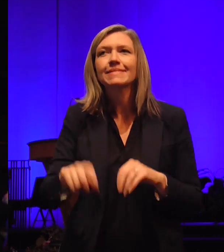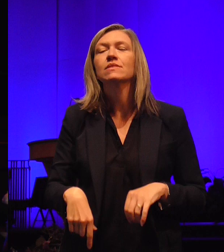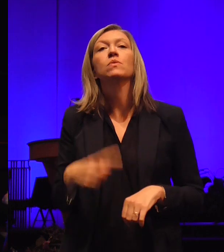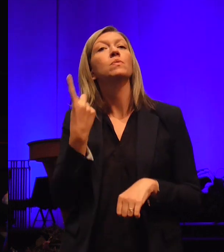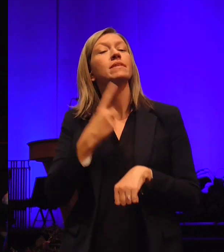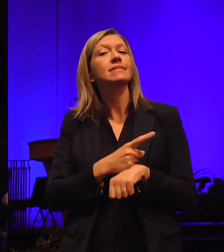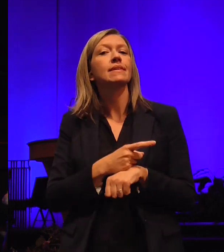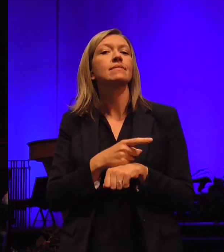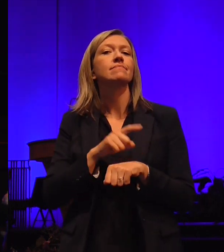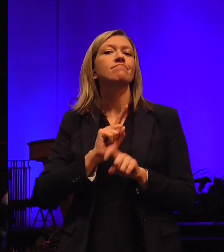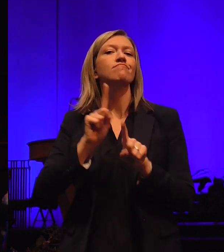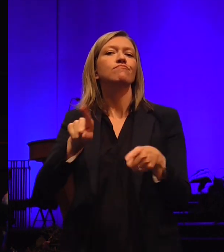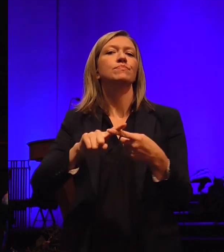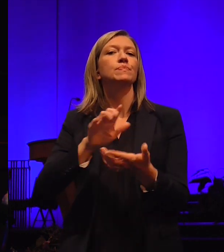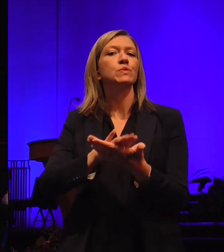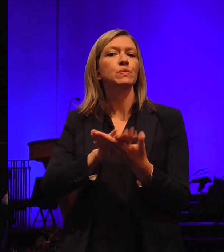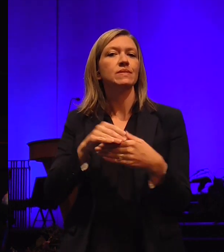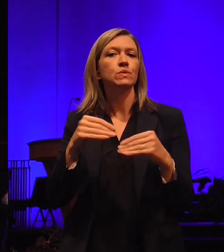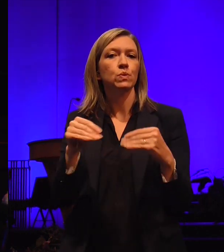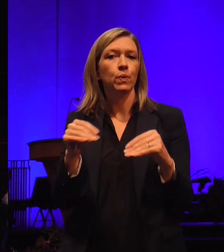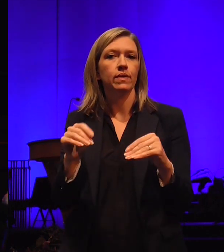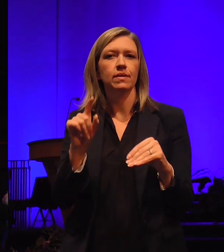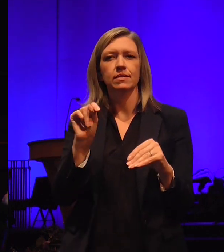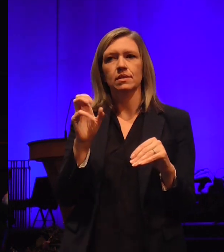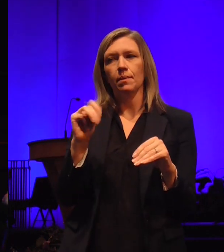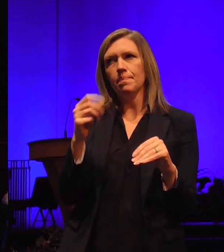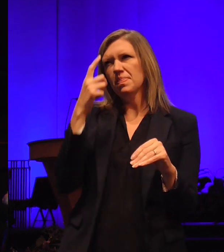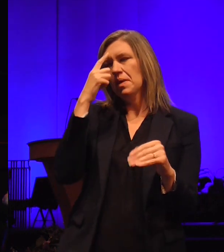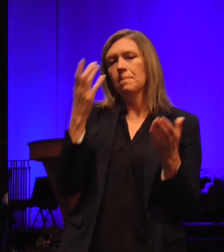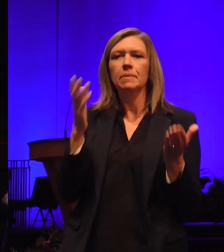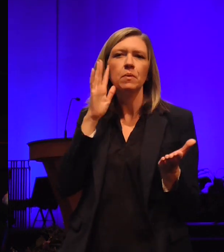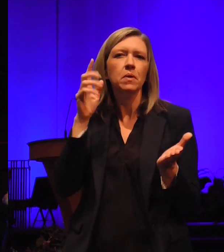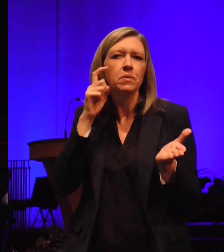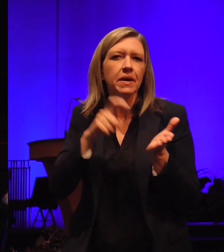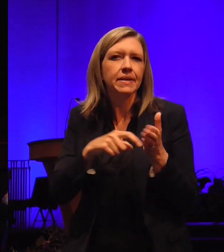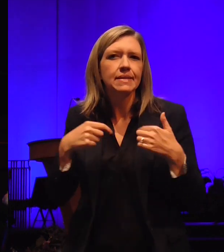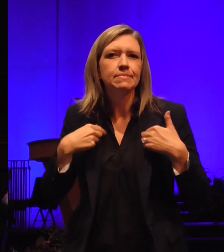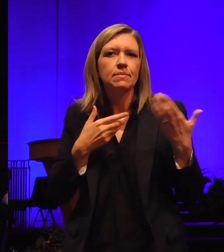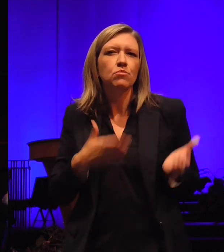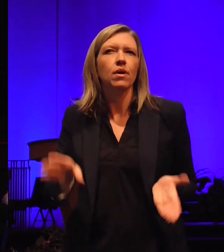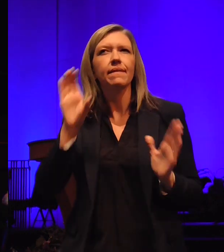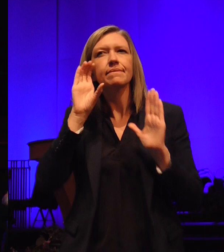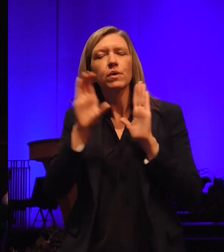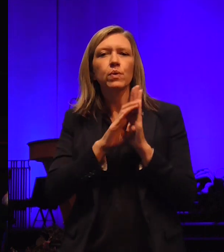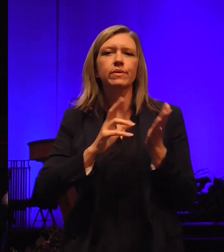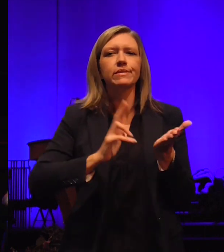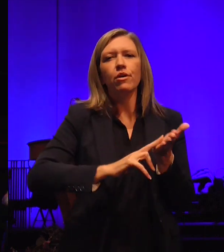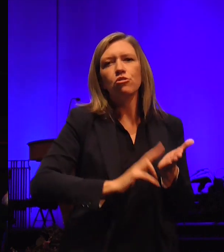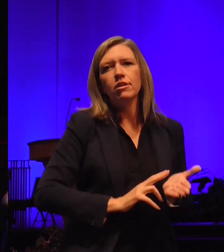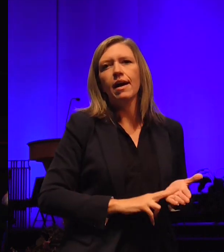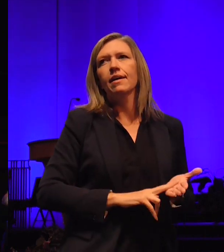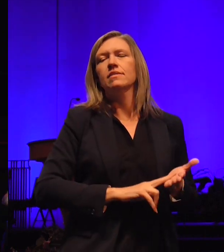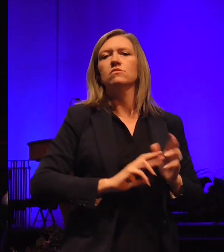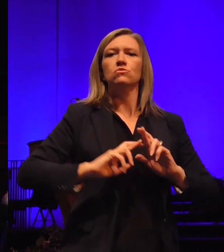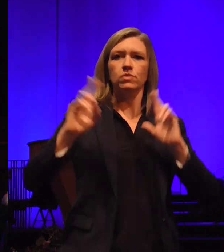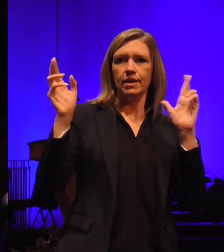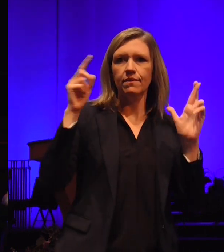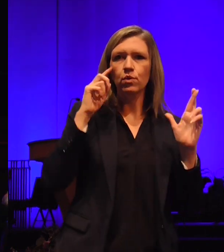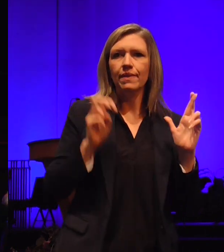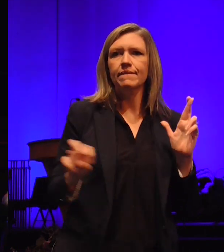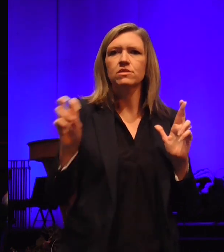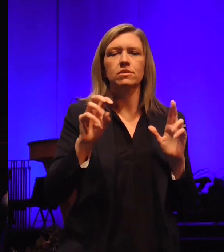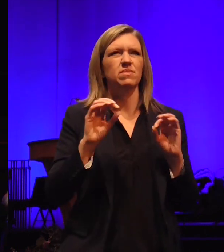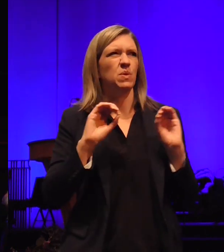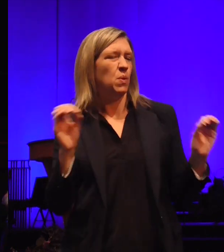store. And Tom figured, you know, he'd be recognized there. So he brought some autographed photos and things like that and got there for the field trip, and